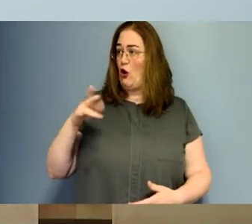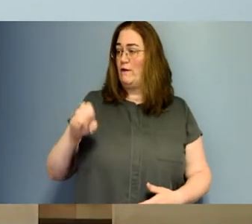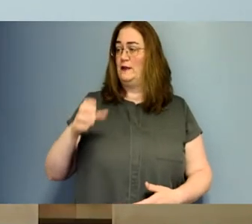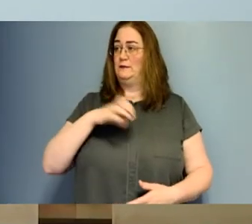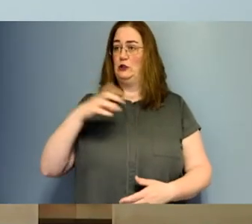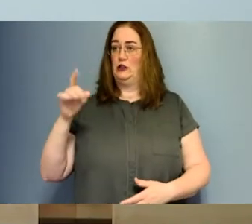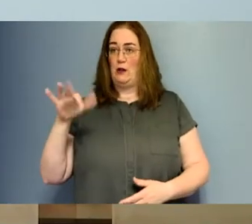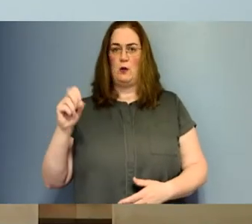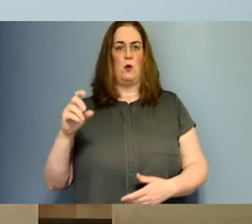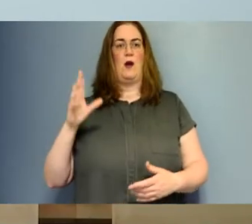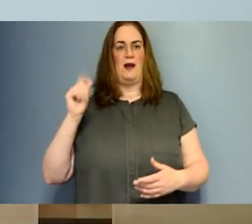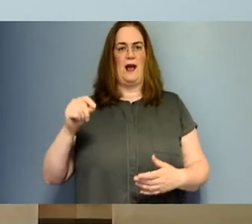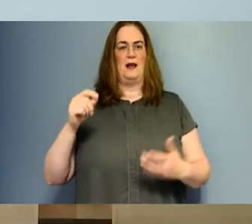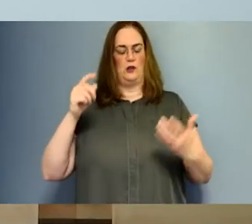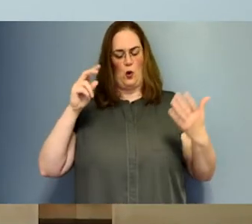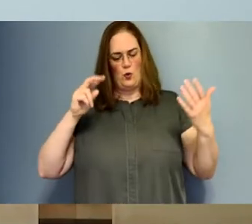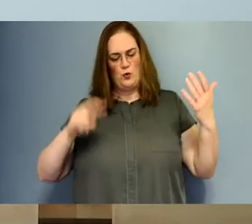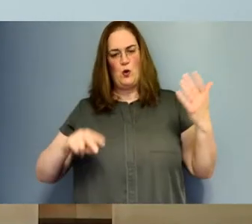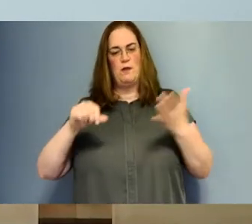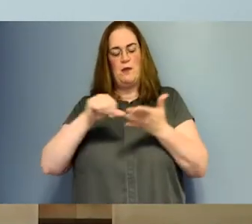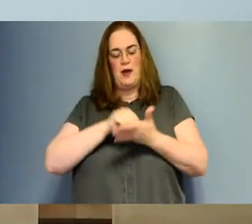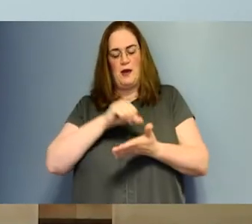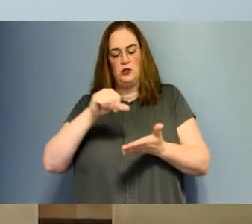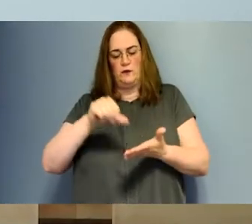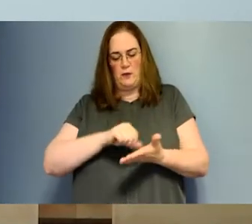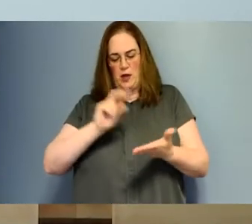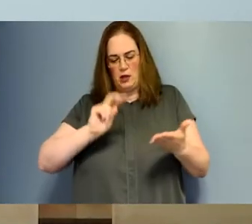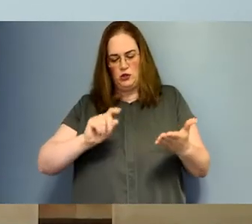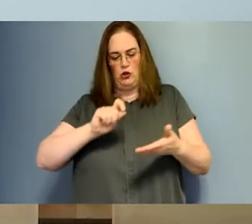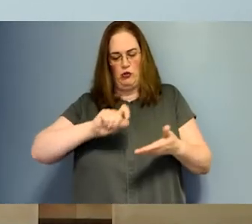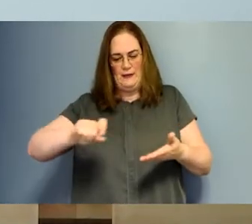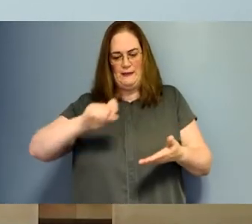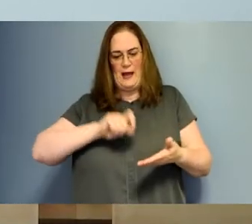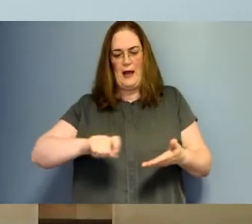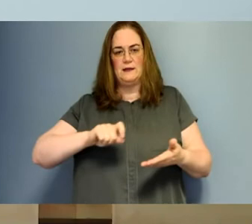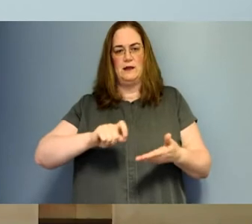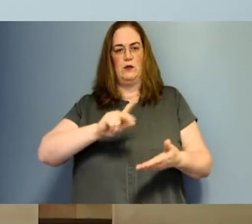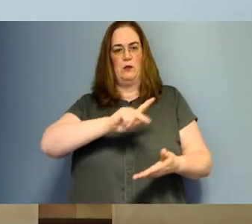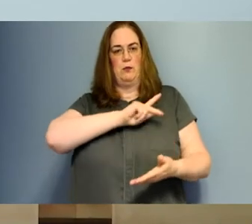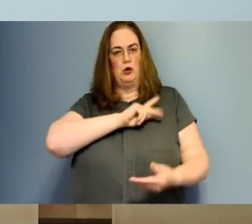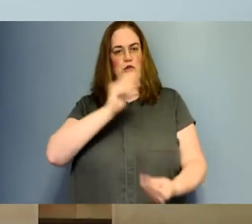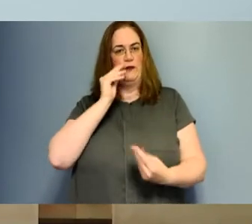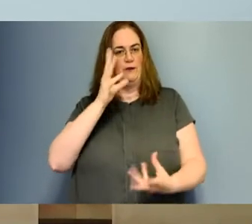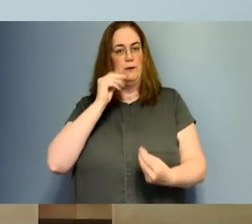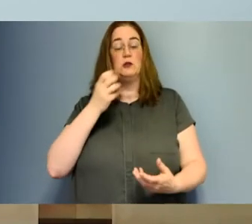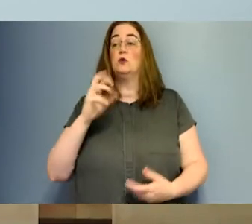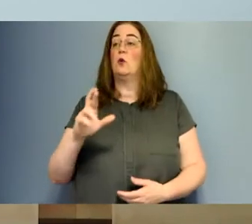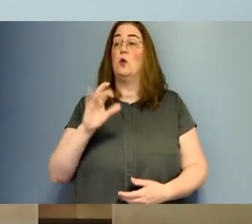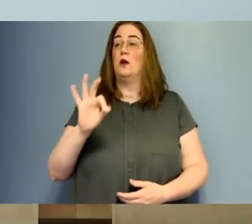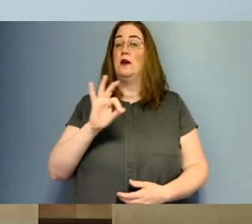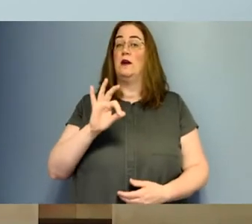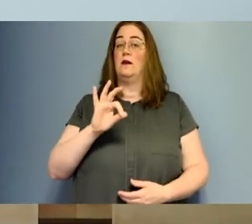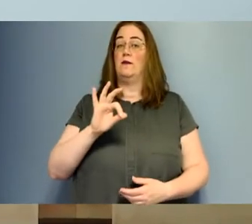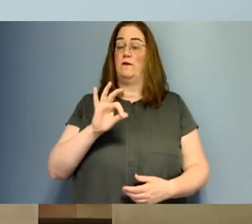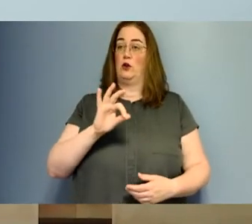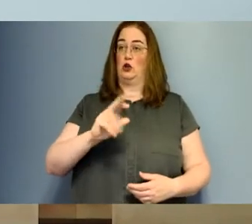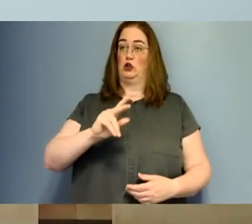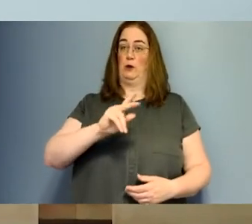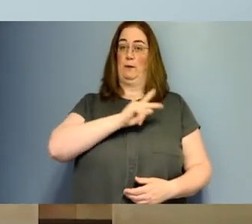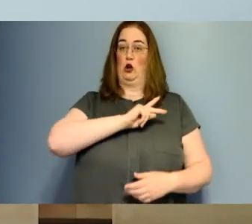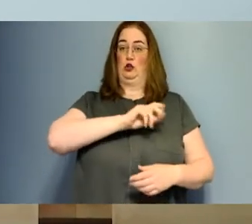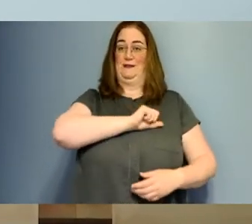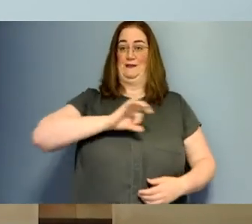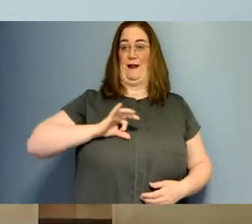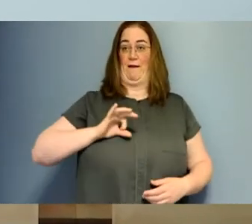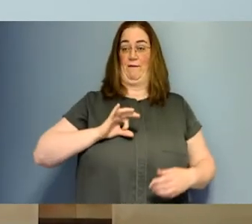DiGirolamo's, and has to go through that page after page redacting the personal information, or if there's personnel information in